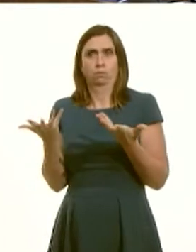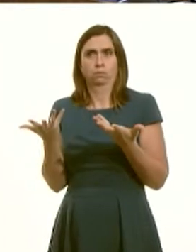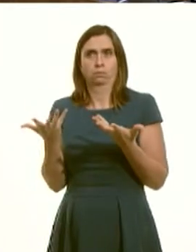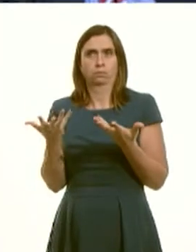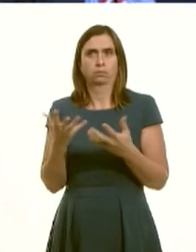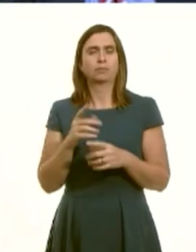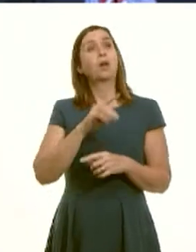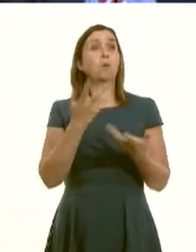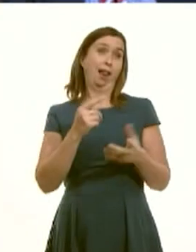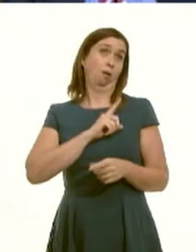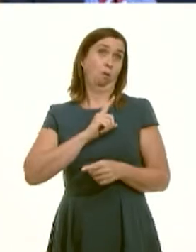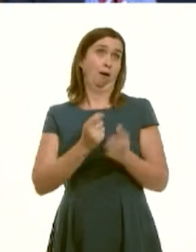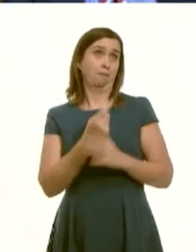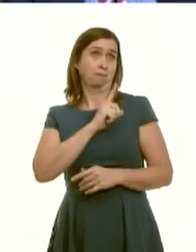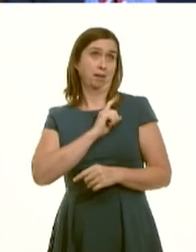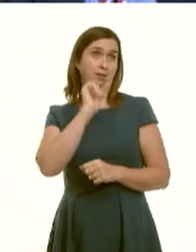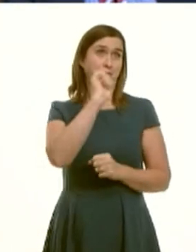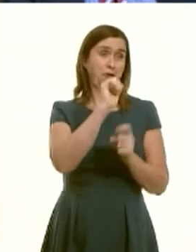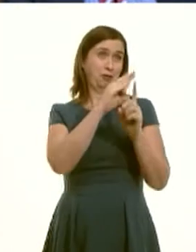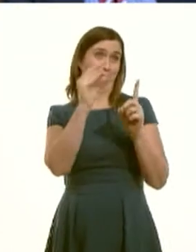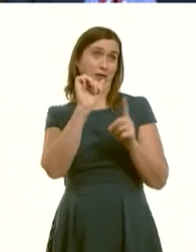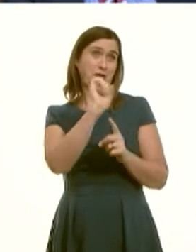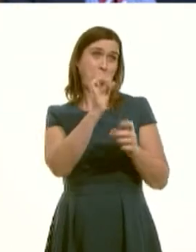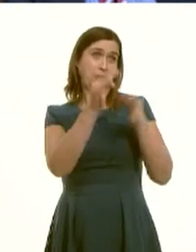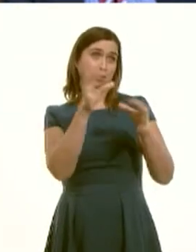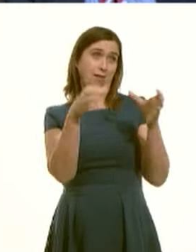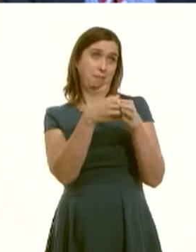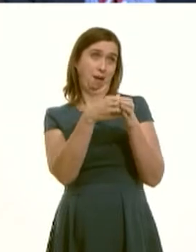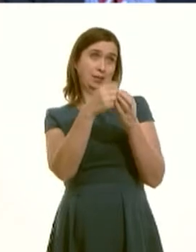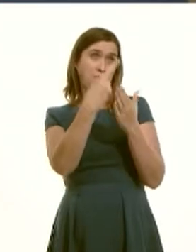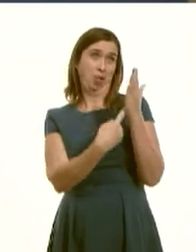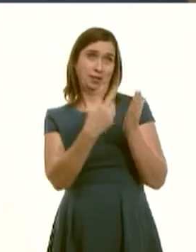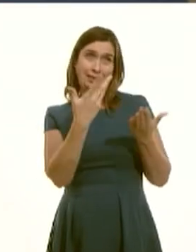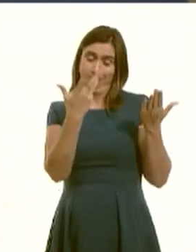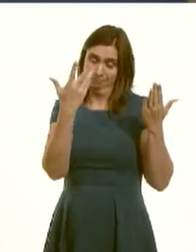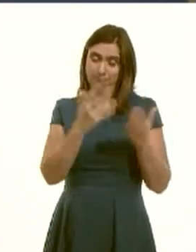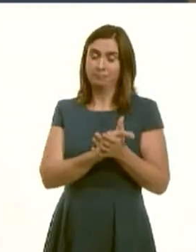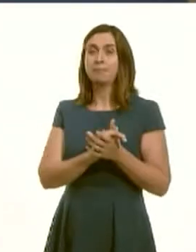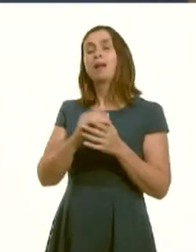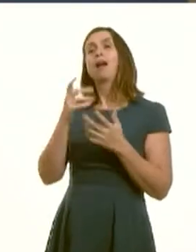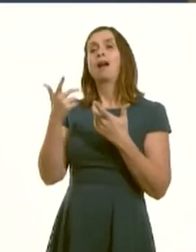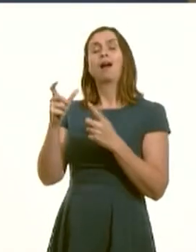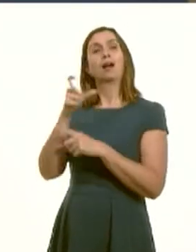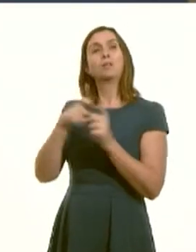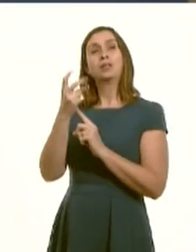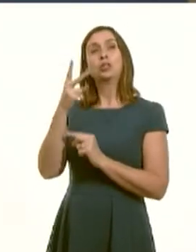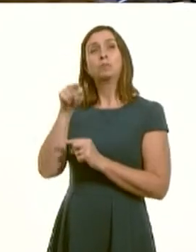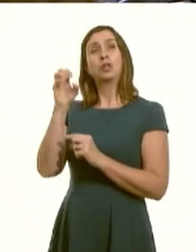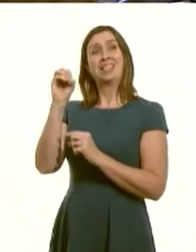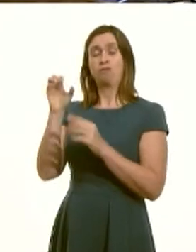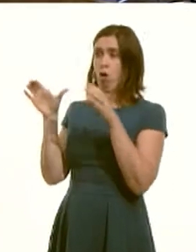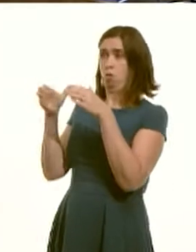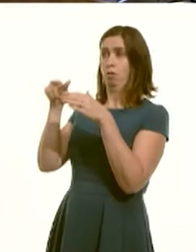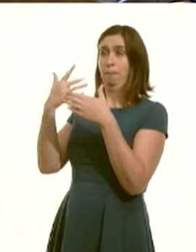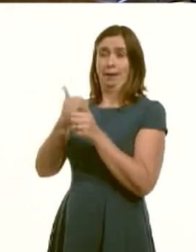party's policies, but I'm not sure to remind him of that. But I can offer the member some comfort. Communities 2.0, of course, has helped